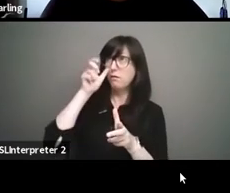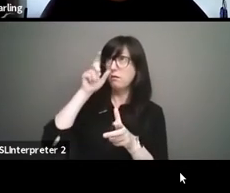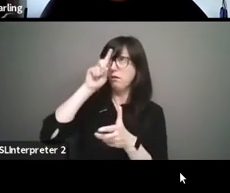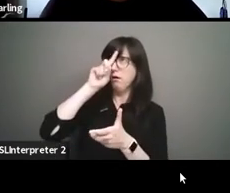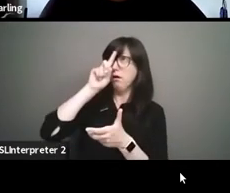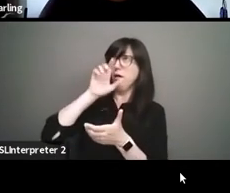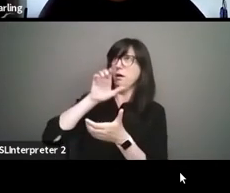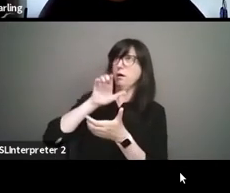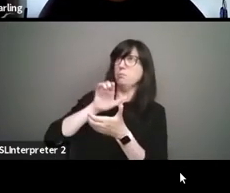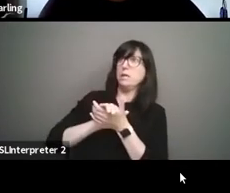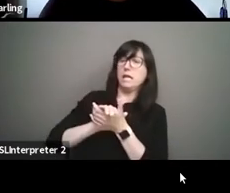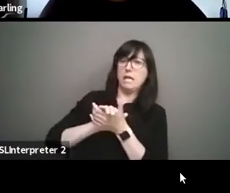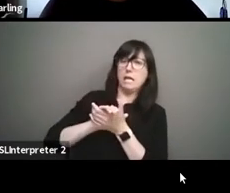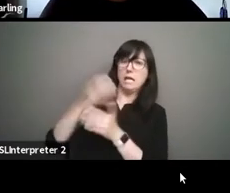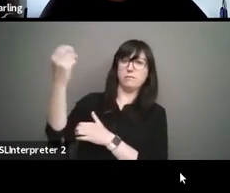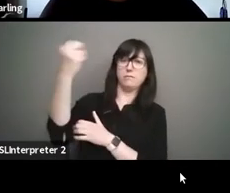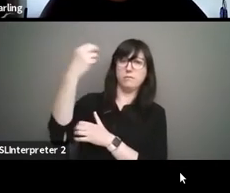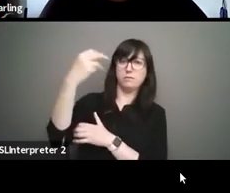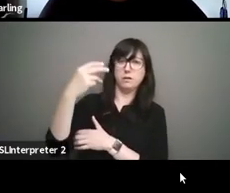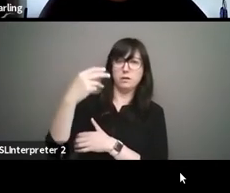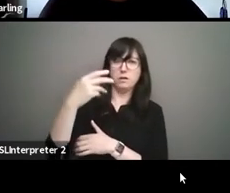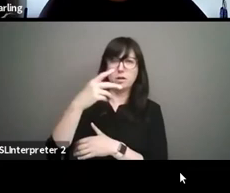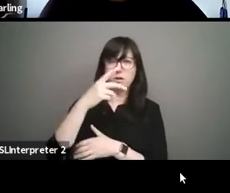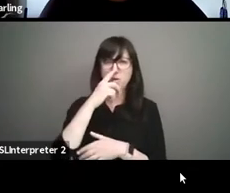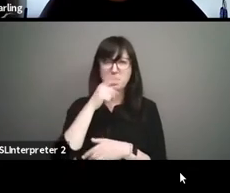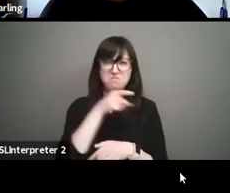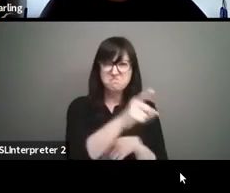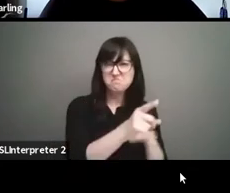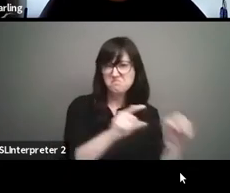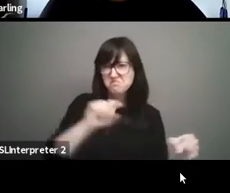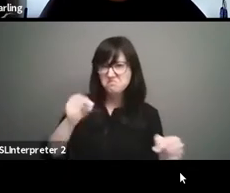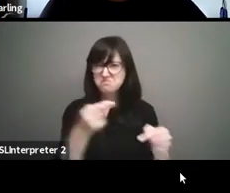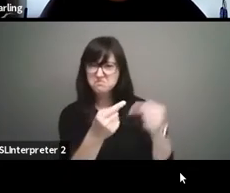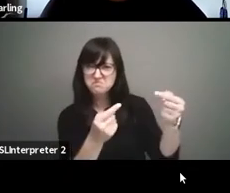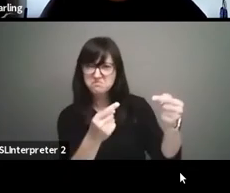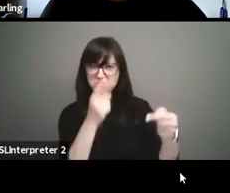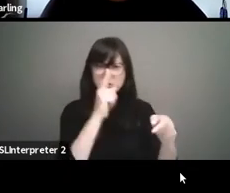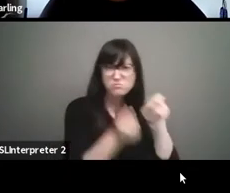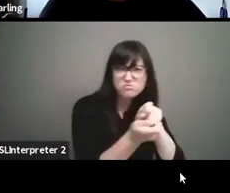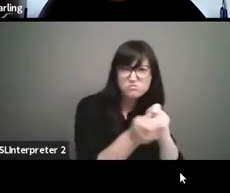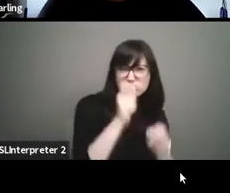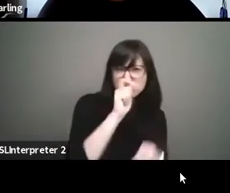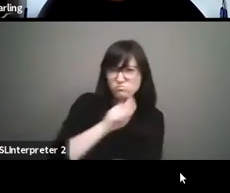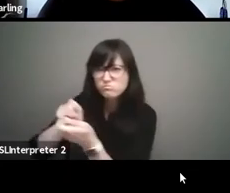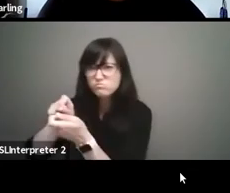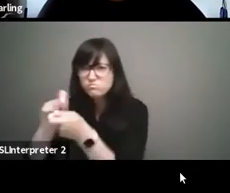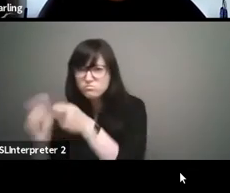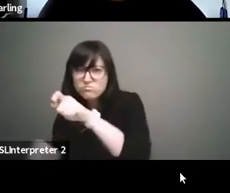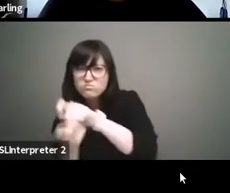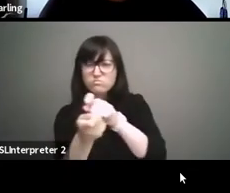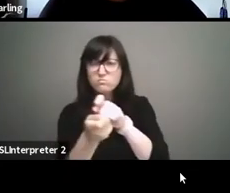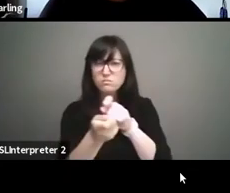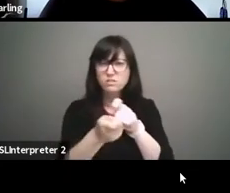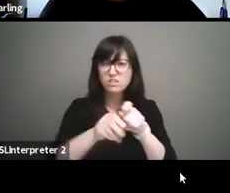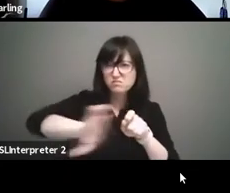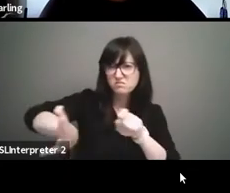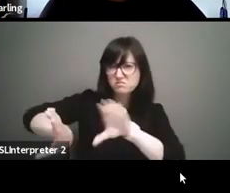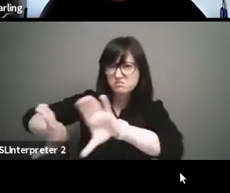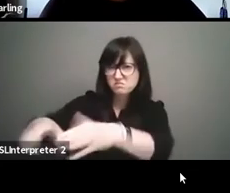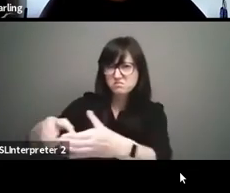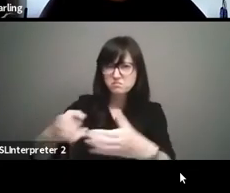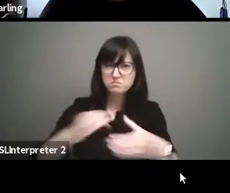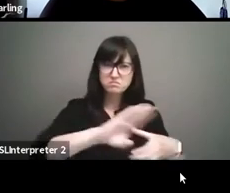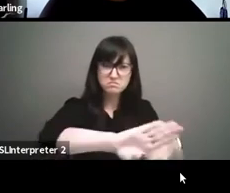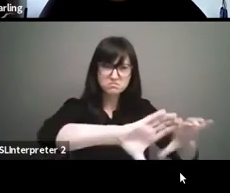each other, we seek revenge, we isolate each other. So how can we look beyond